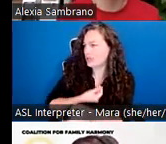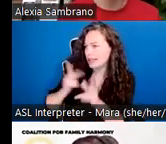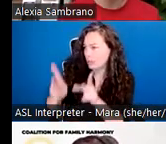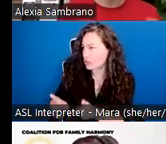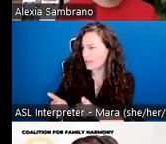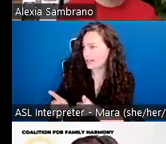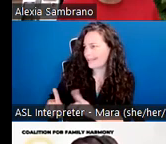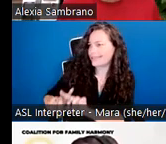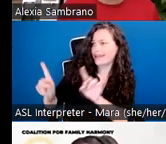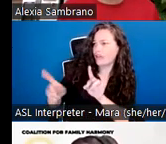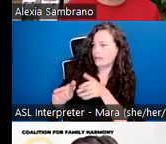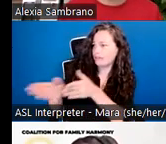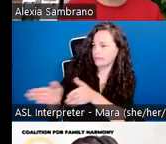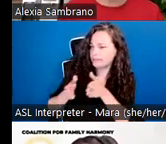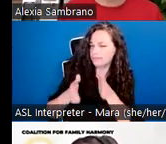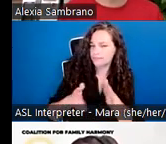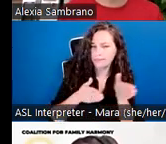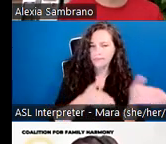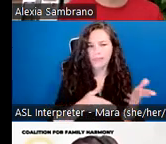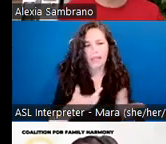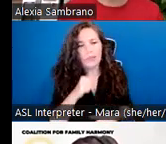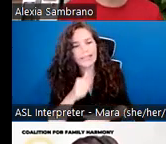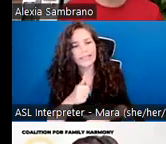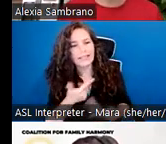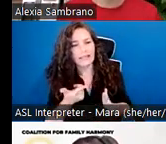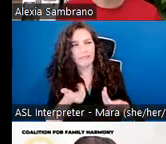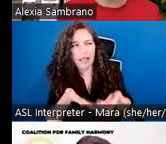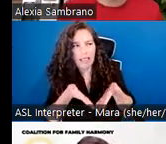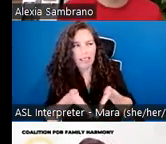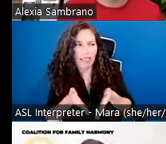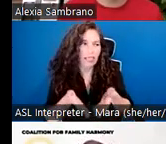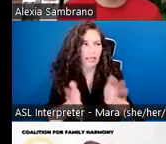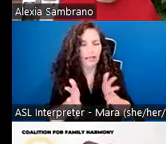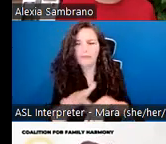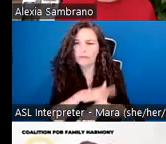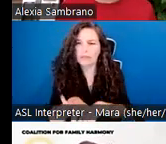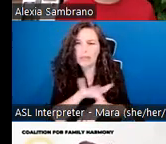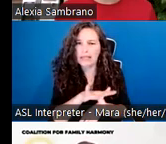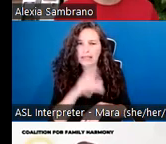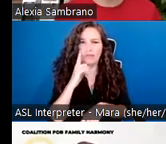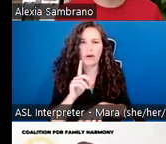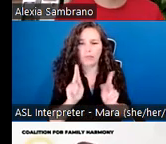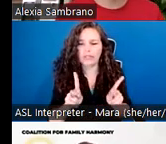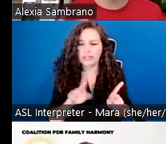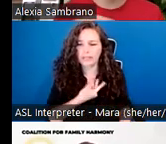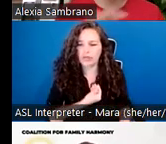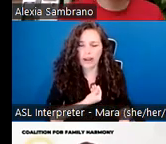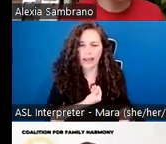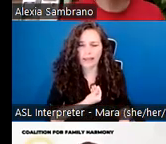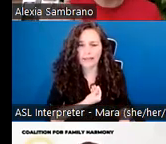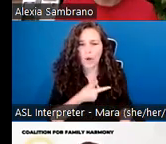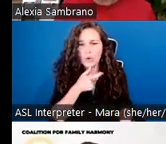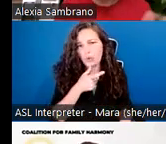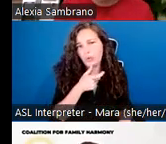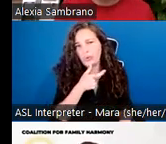this way. But this doesn't really leave room for the possibility of being trans or of identifying as non-binary. So this is kind of